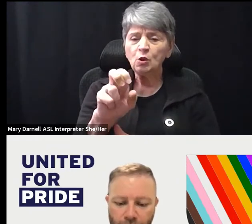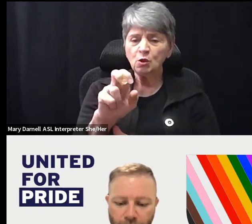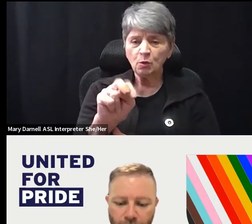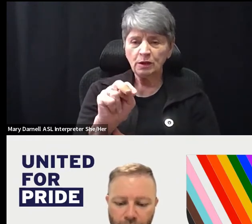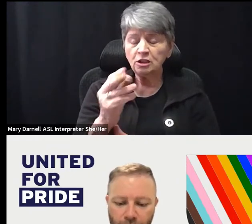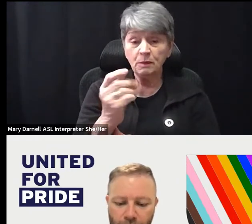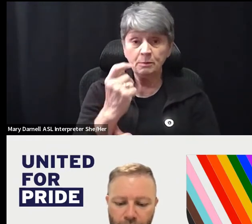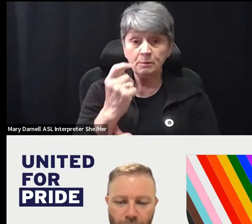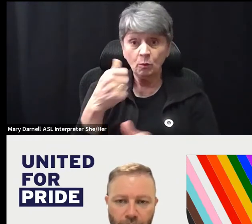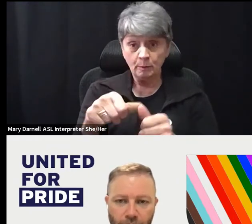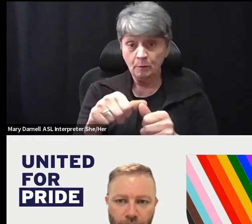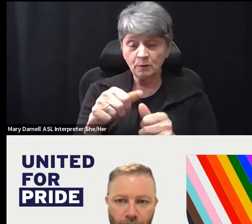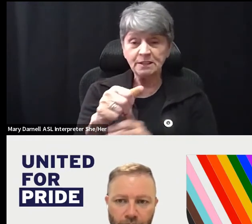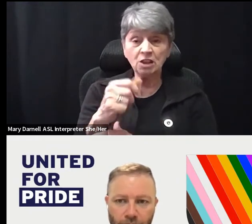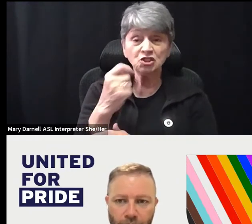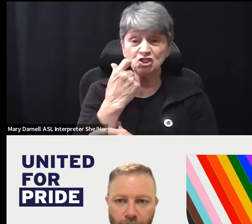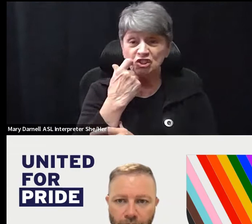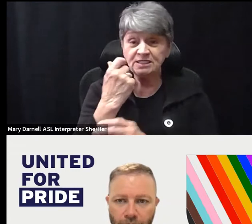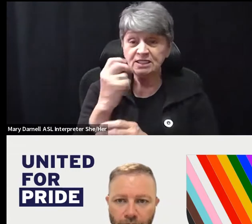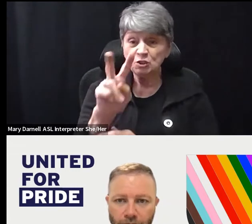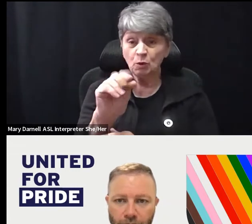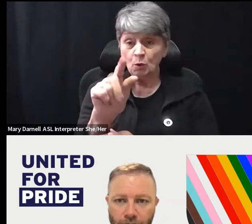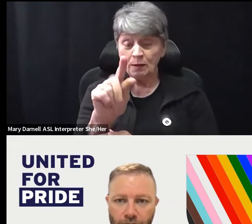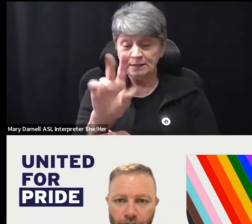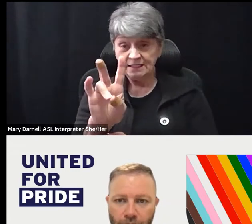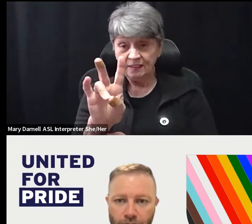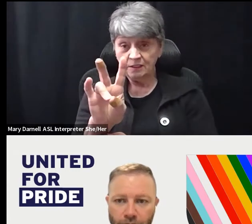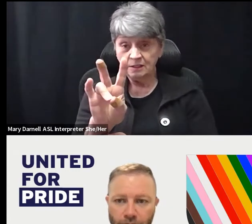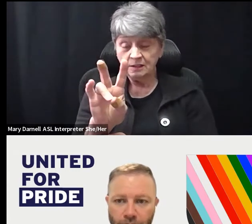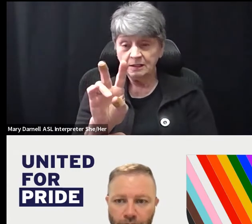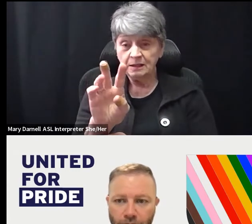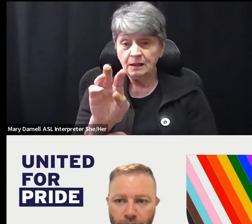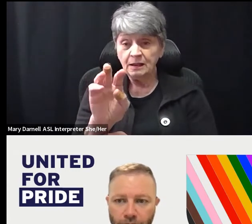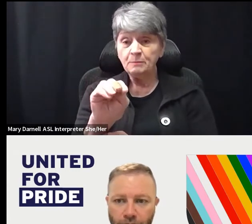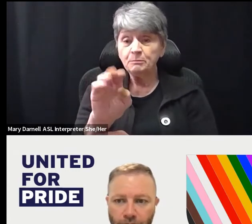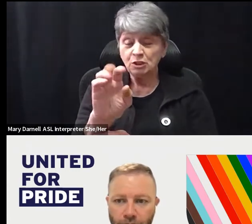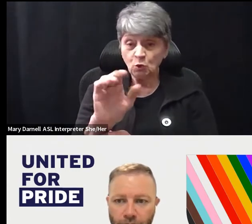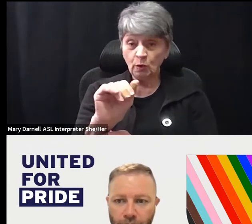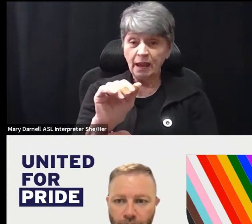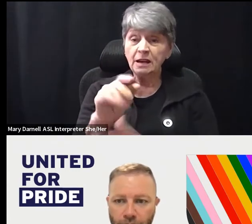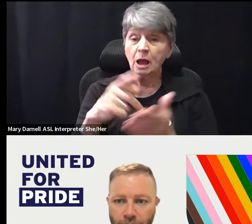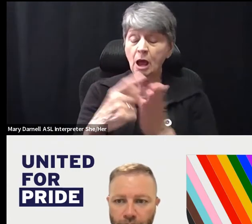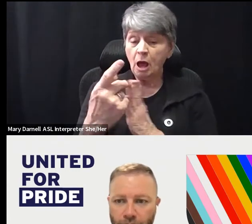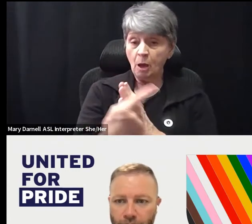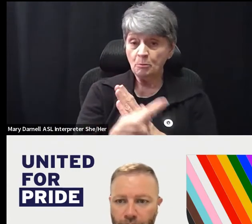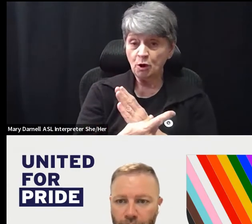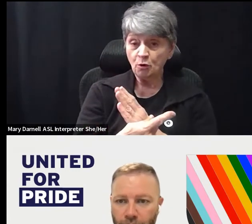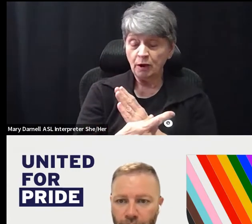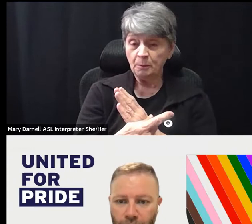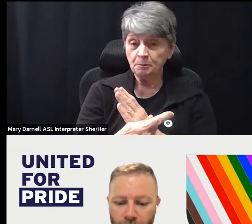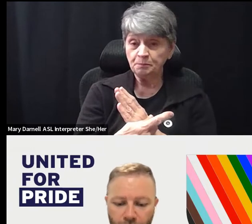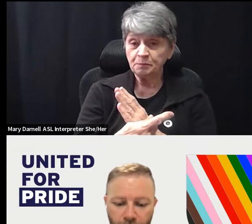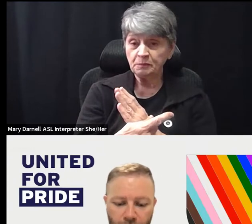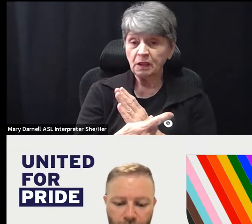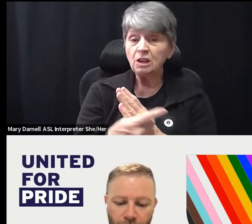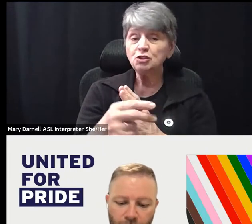in 2017. Missouri had a program that provided grants to schools and nonprofits to resurface their playgrounds to make them